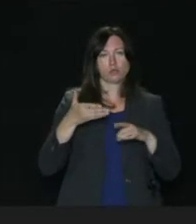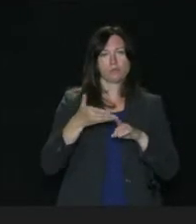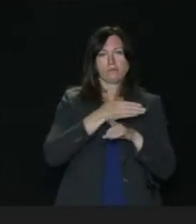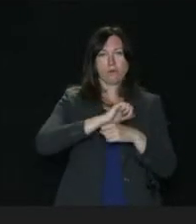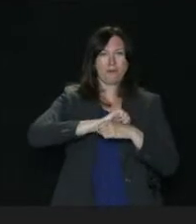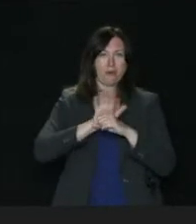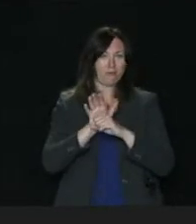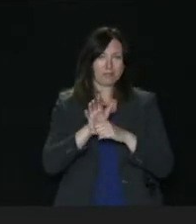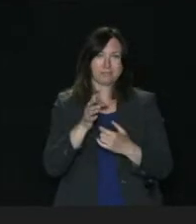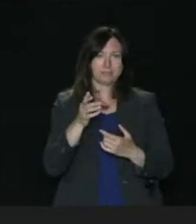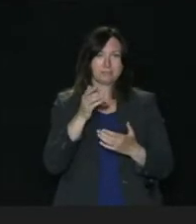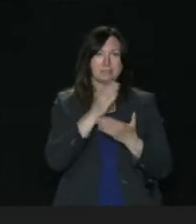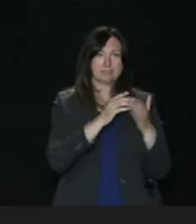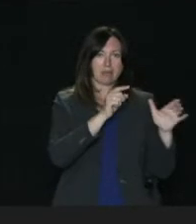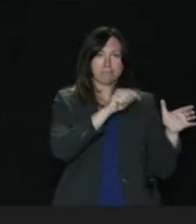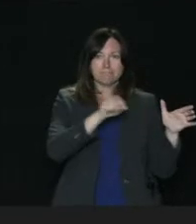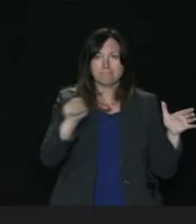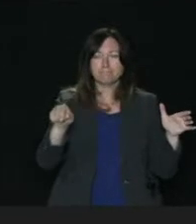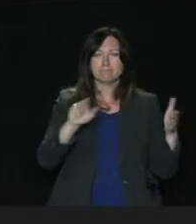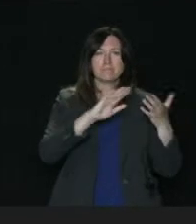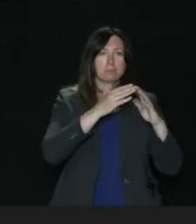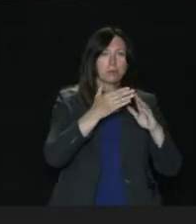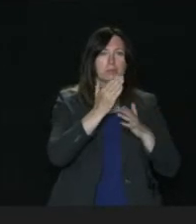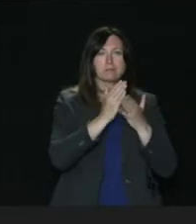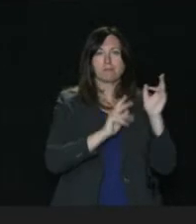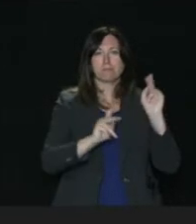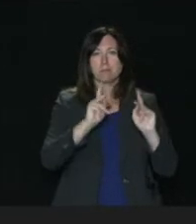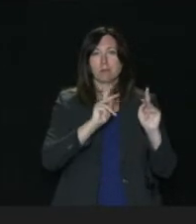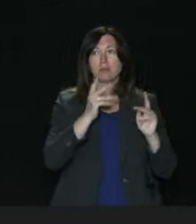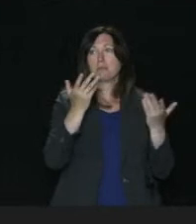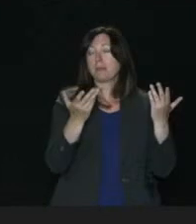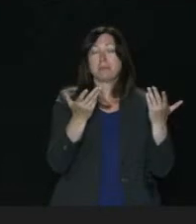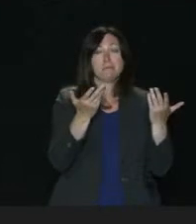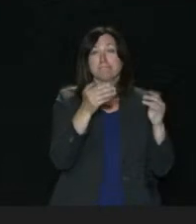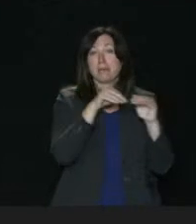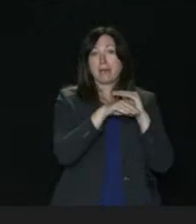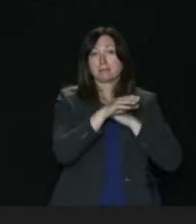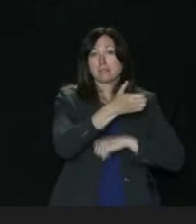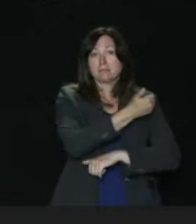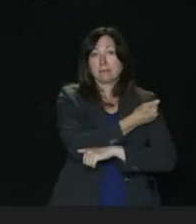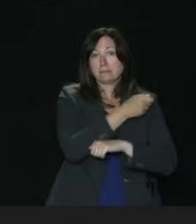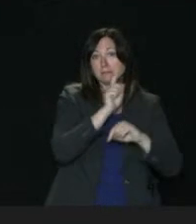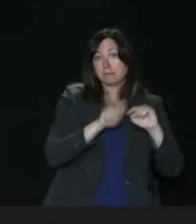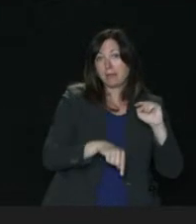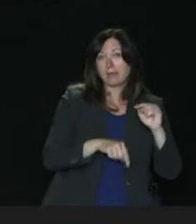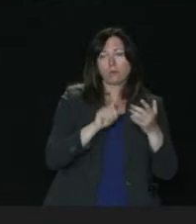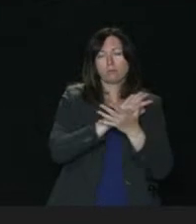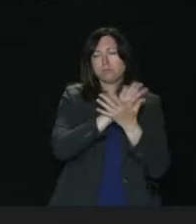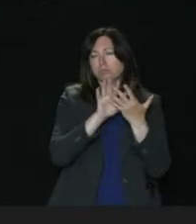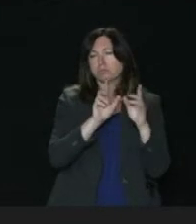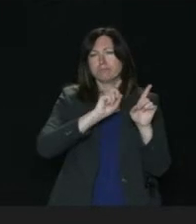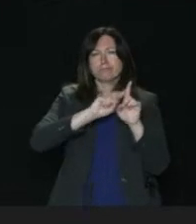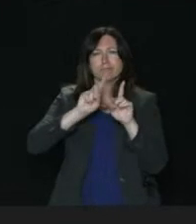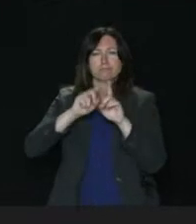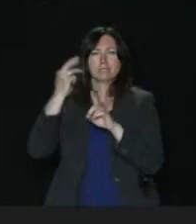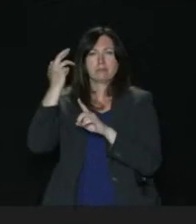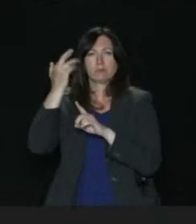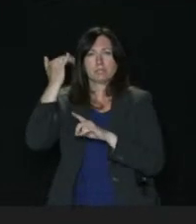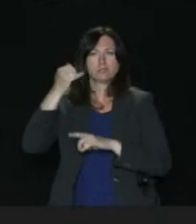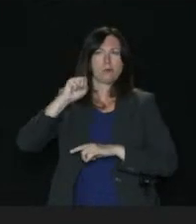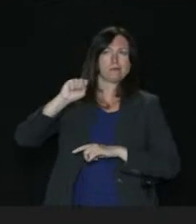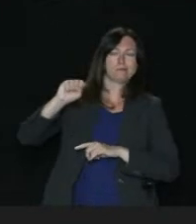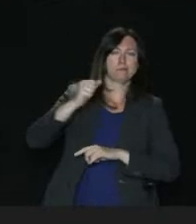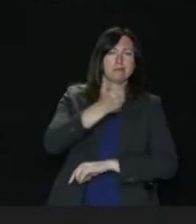that certain subpopulations, it might be a matter of access, and certainly we're looking at all of the different types of barriers to access, and